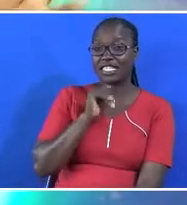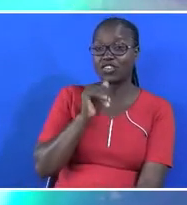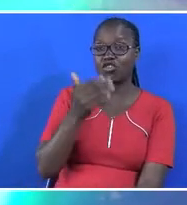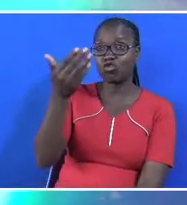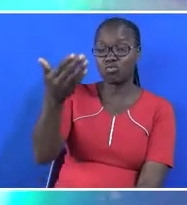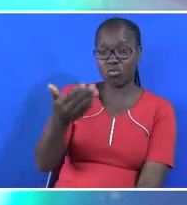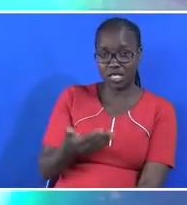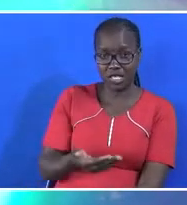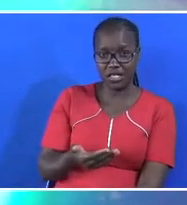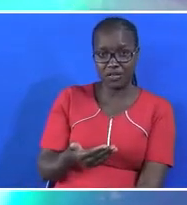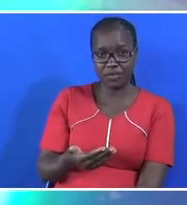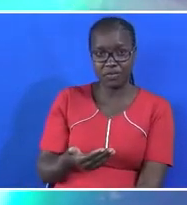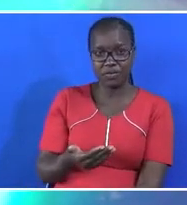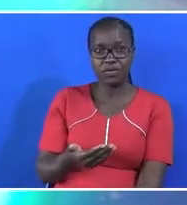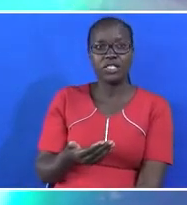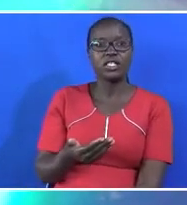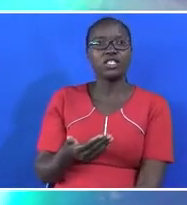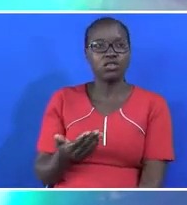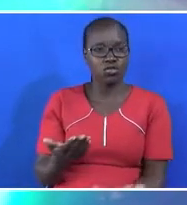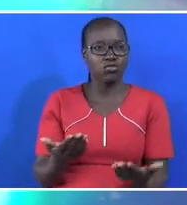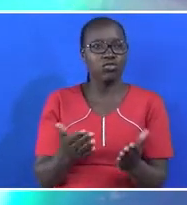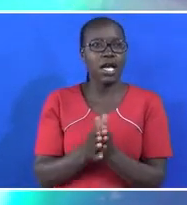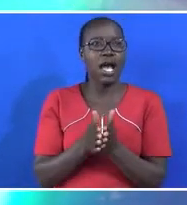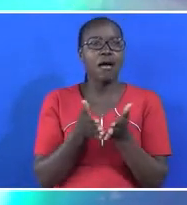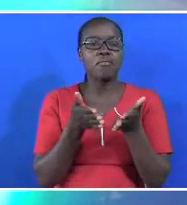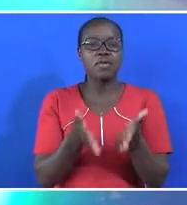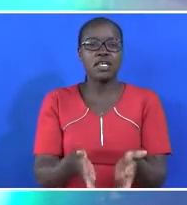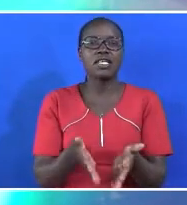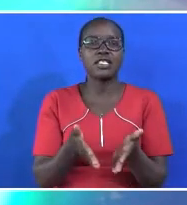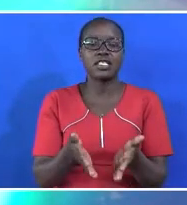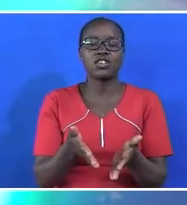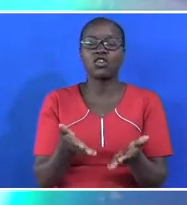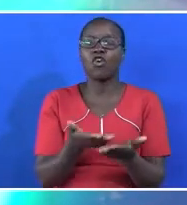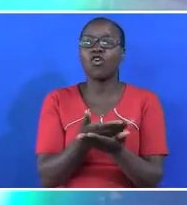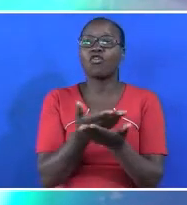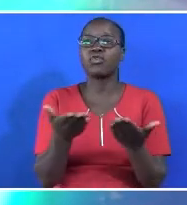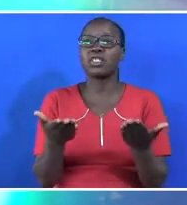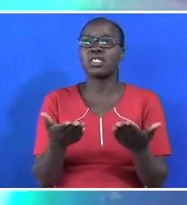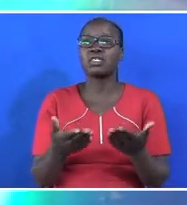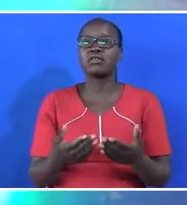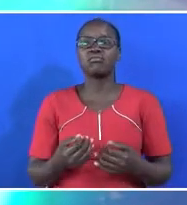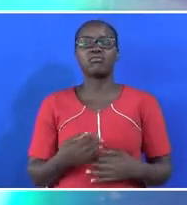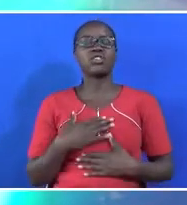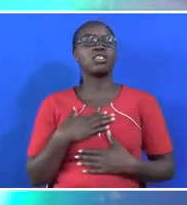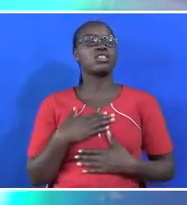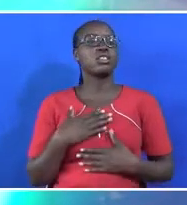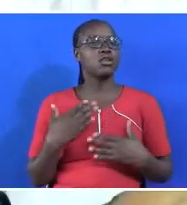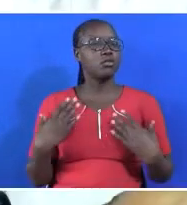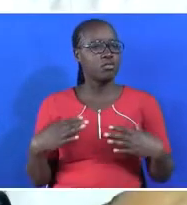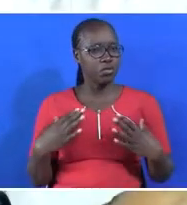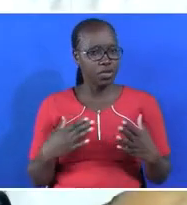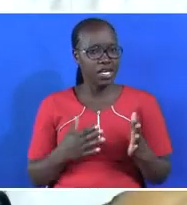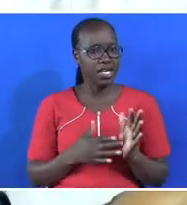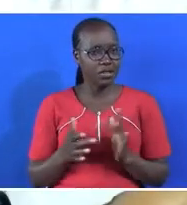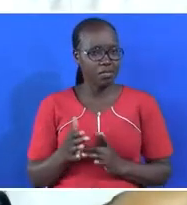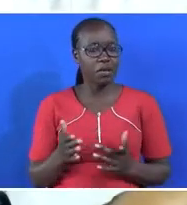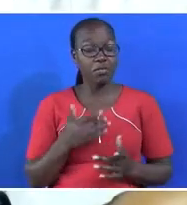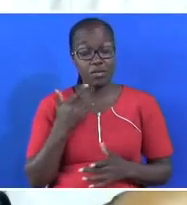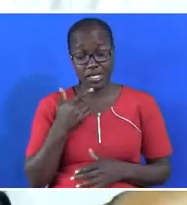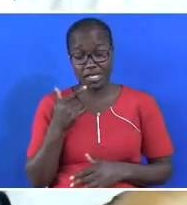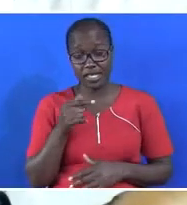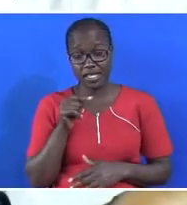bring, you know, to sight the presence of these strange people. The